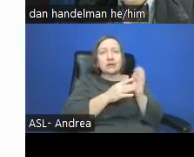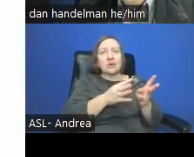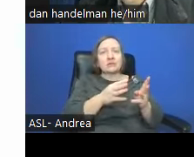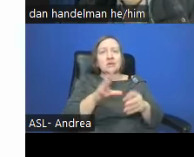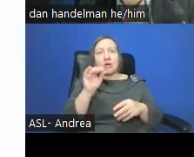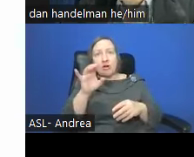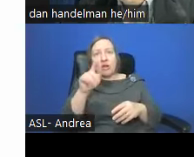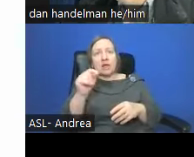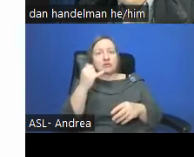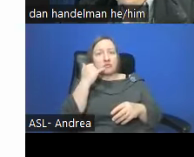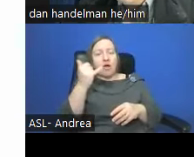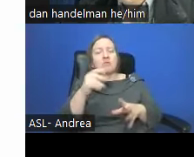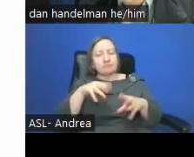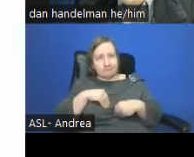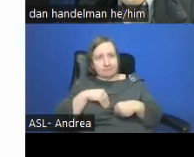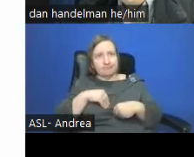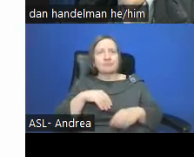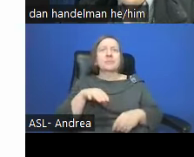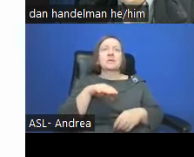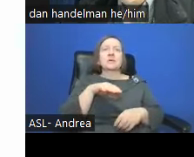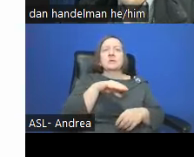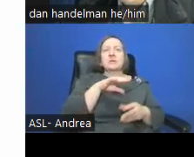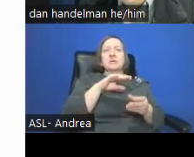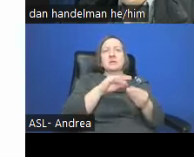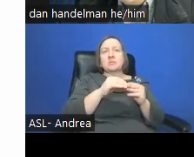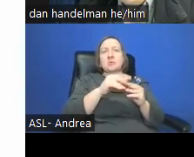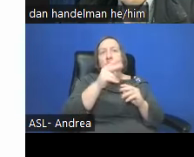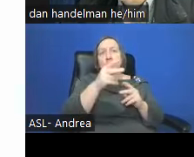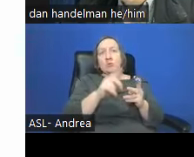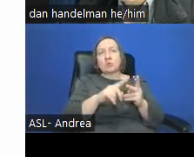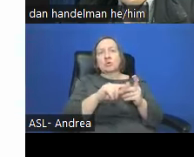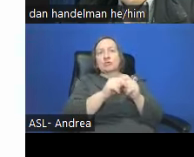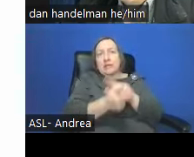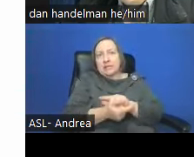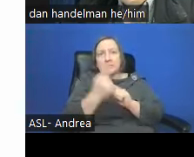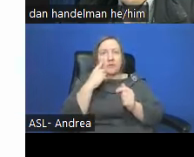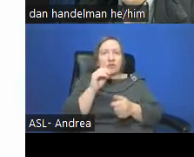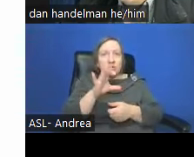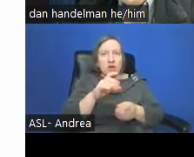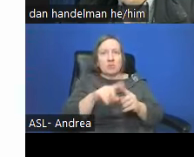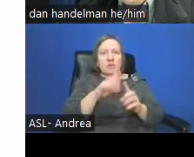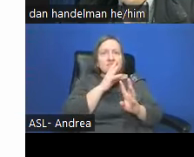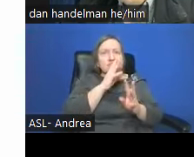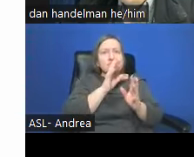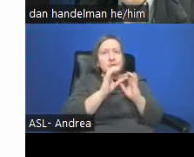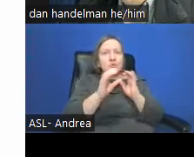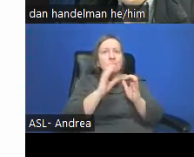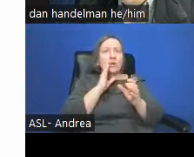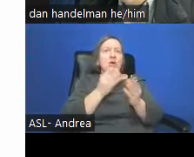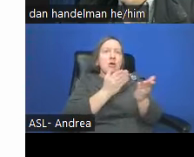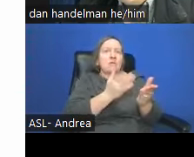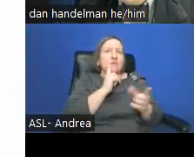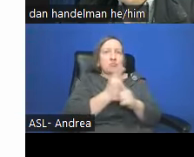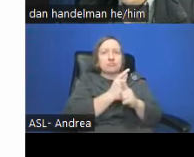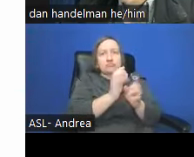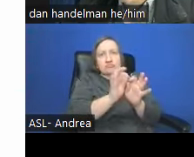accepted. Sub 2, translation for documents and for verbal communication shall be offered with appropriate interpretation to be inclusive of people